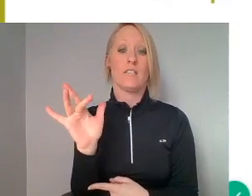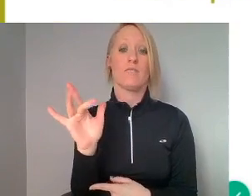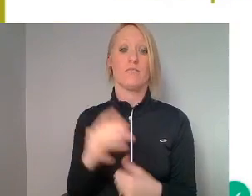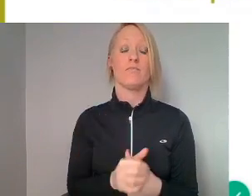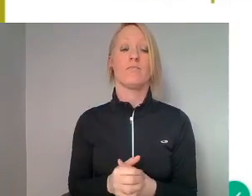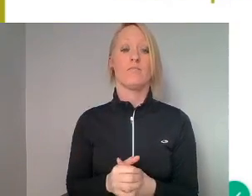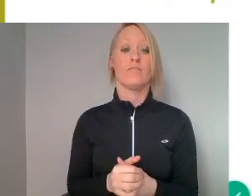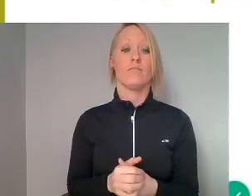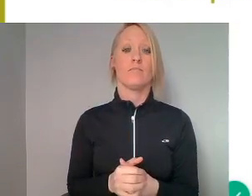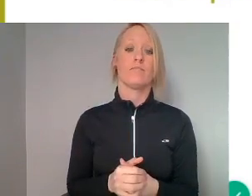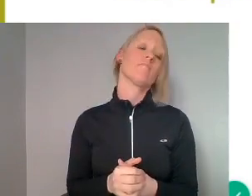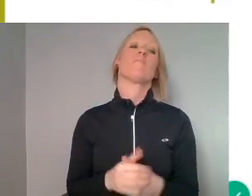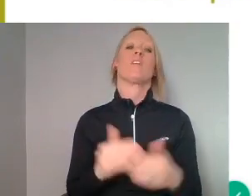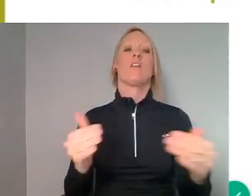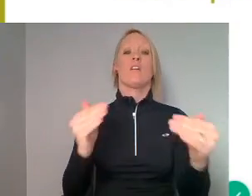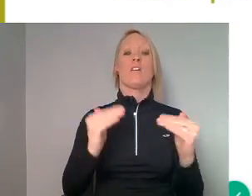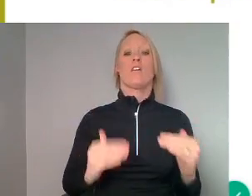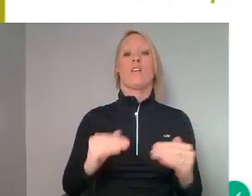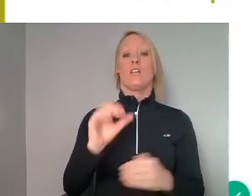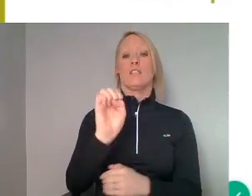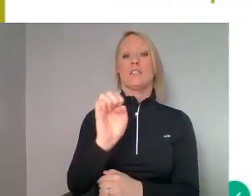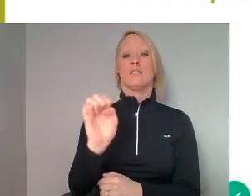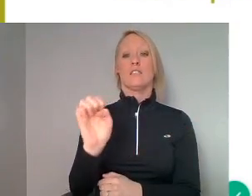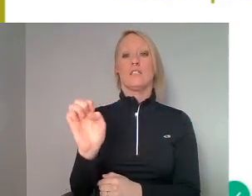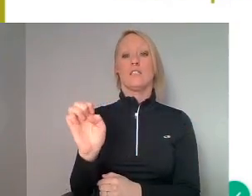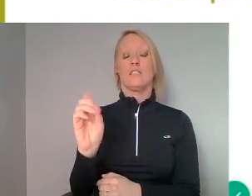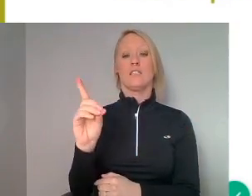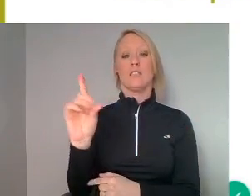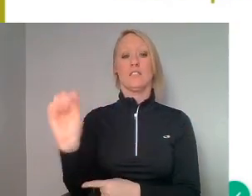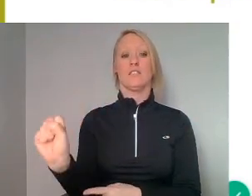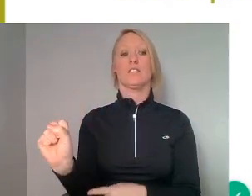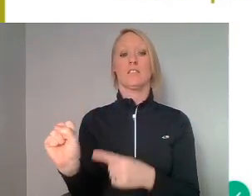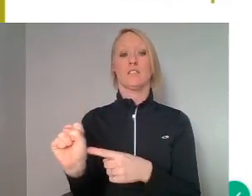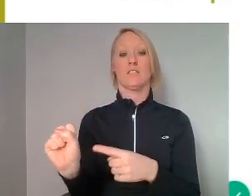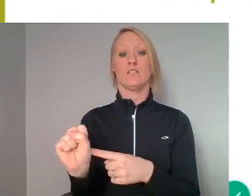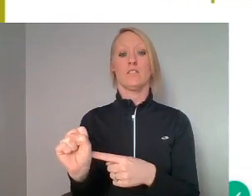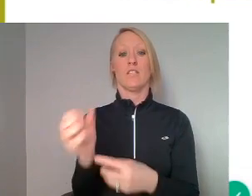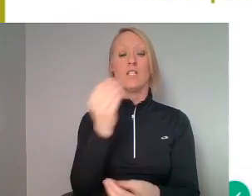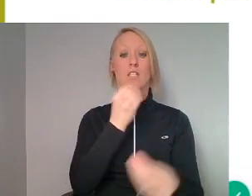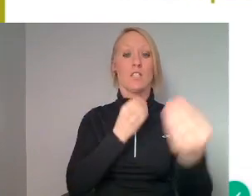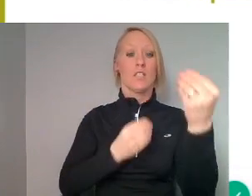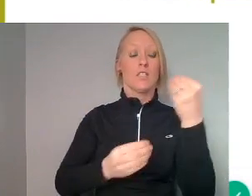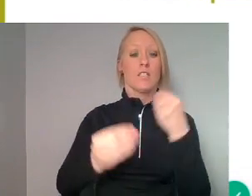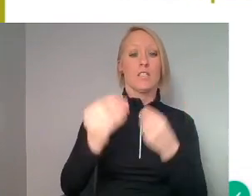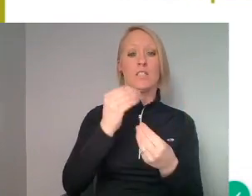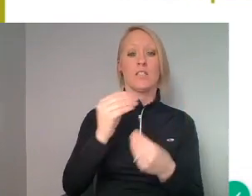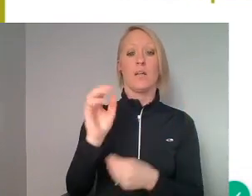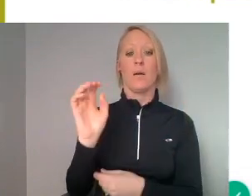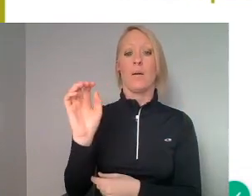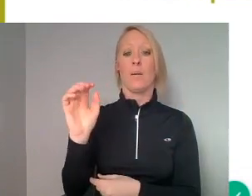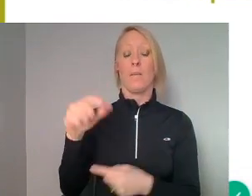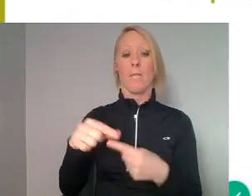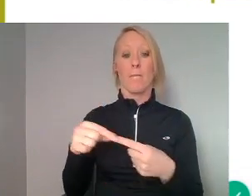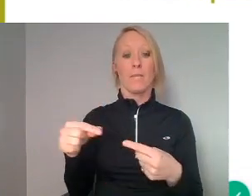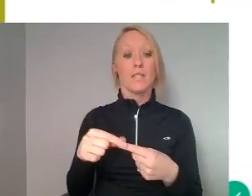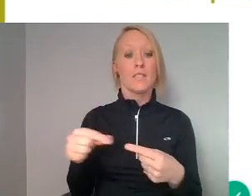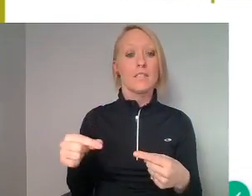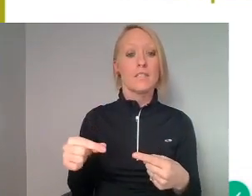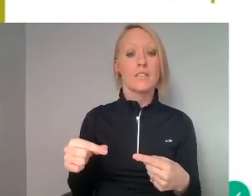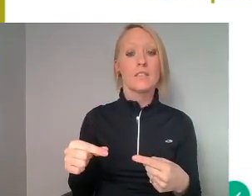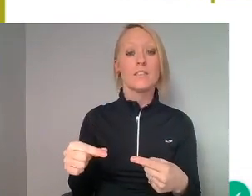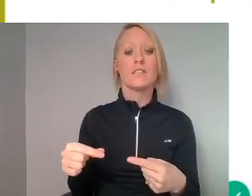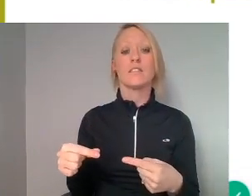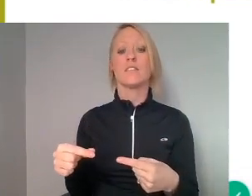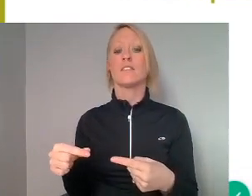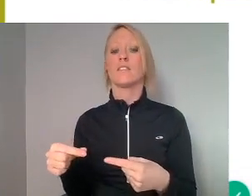plant that can be planted to produce more vegetables. So when you eat peas, you're eating a seed. If you eat corn on the cob, all